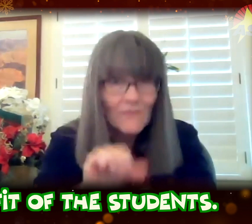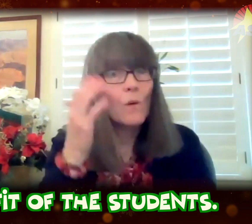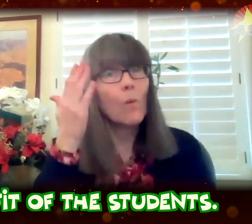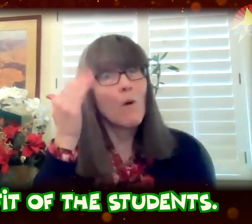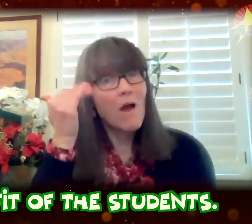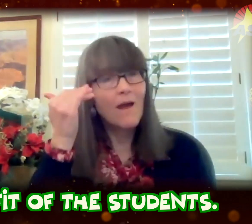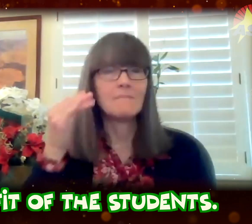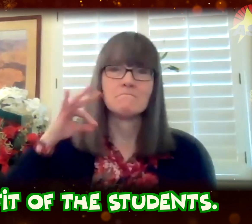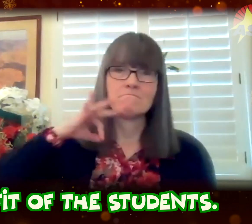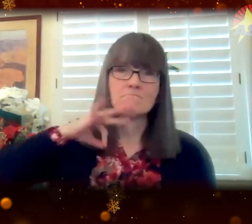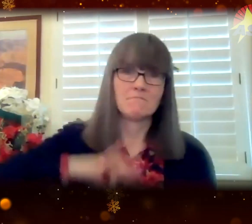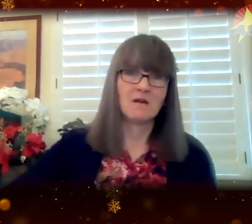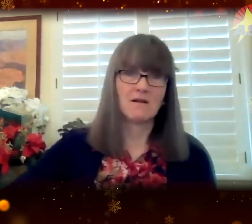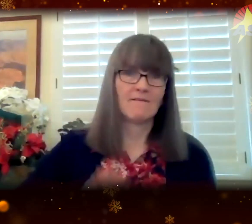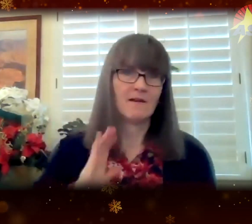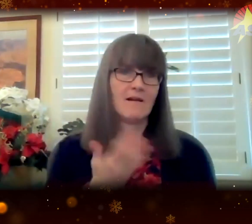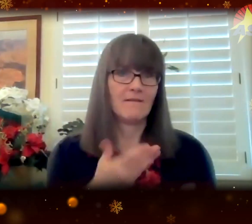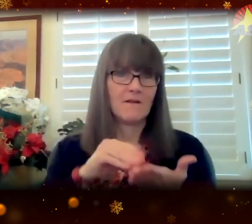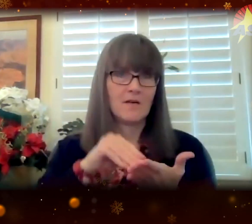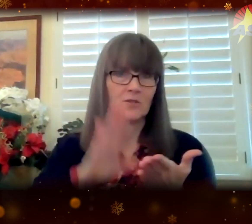the students.